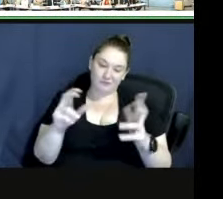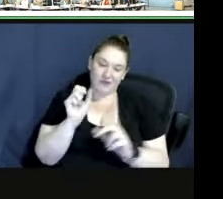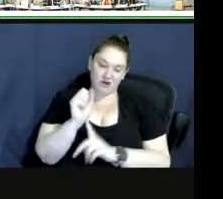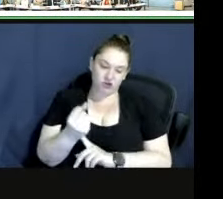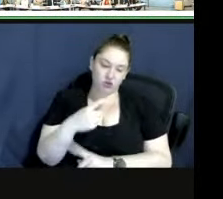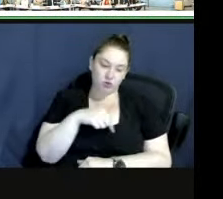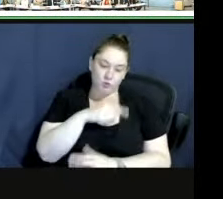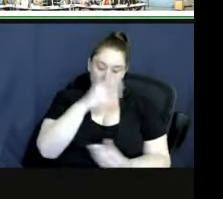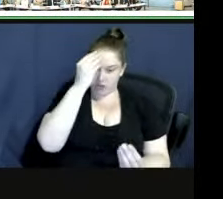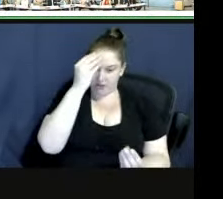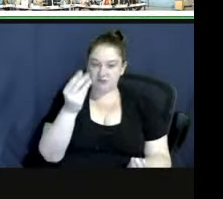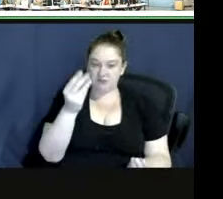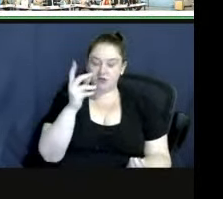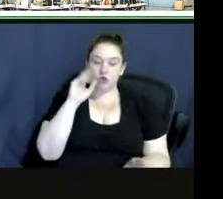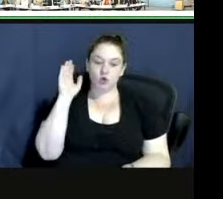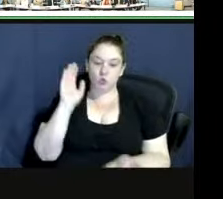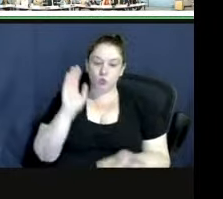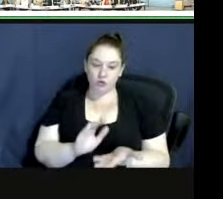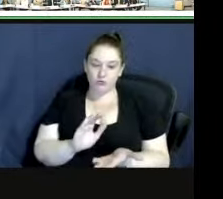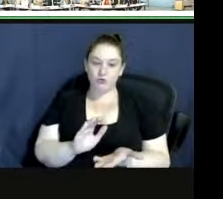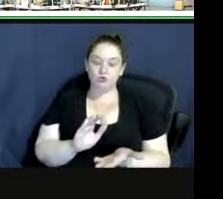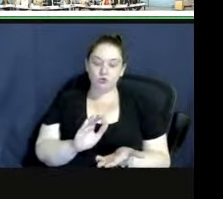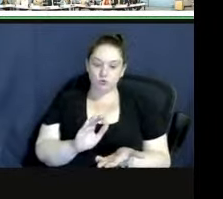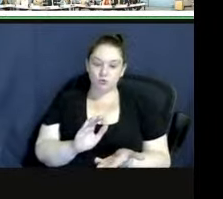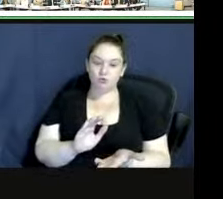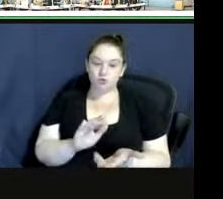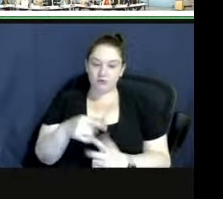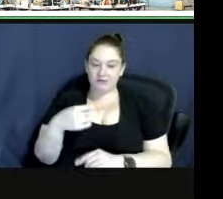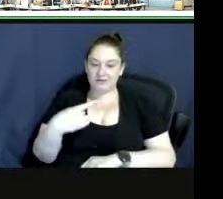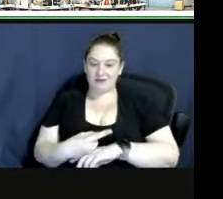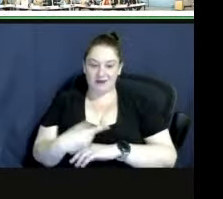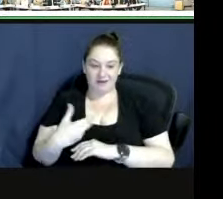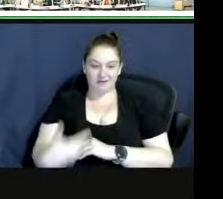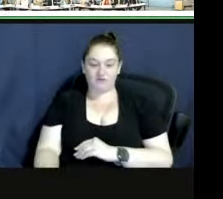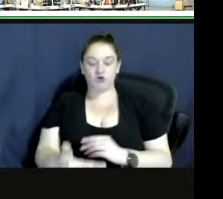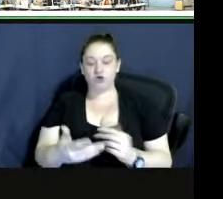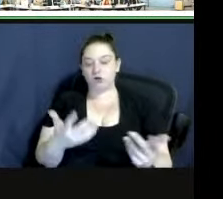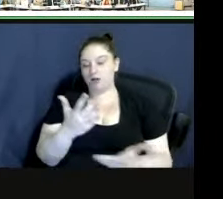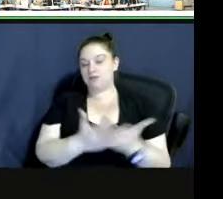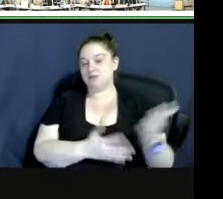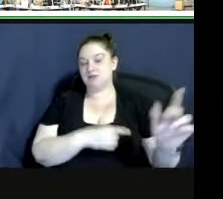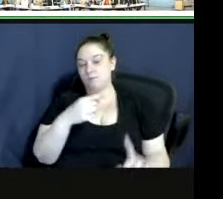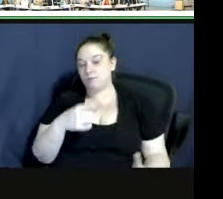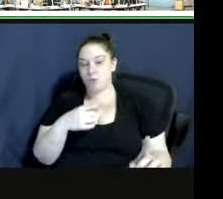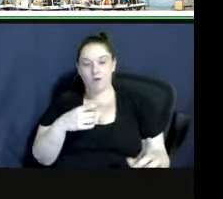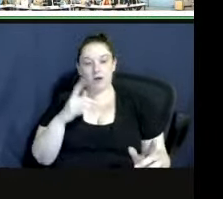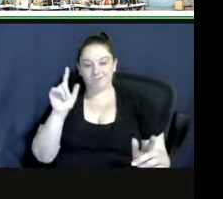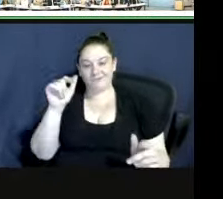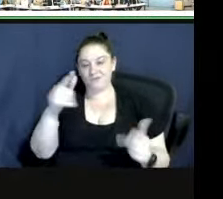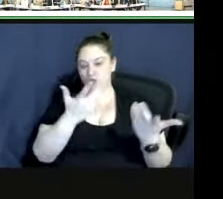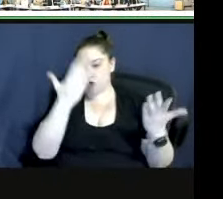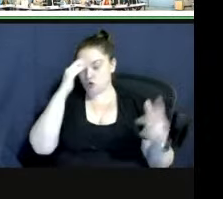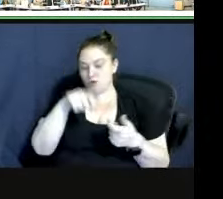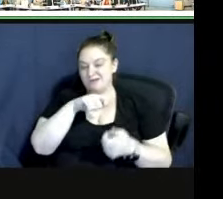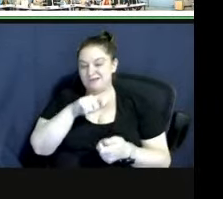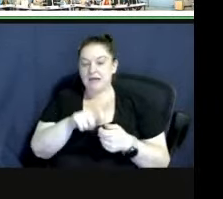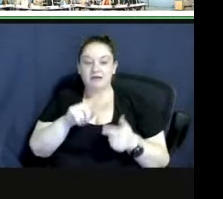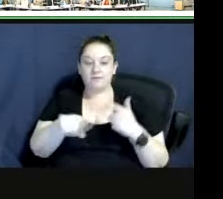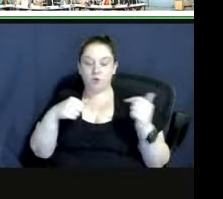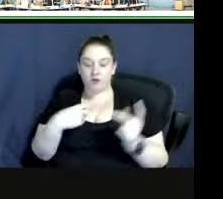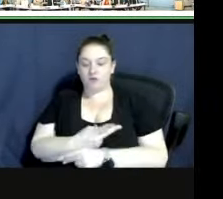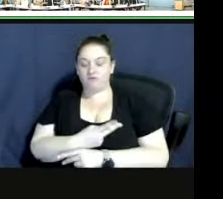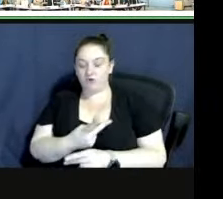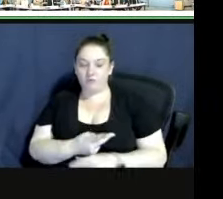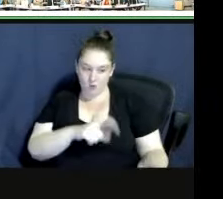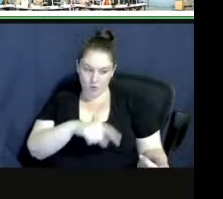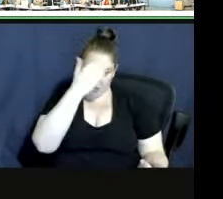consider to reduce the days further at some point. We're not sure exactly what that is, but we can work on those scenarios. We need to know the